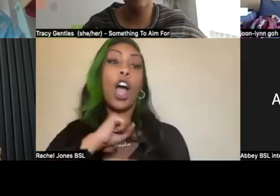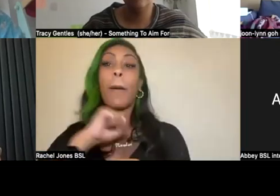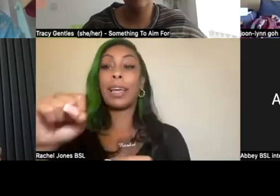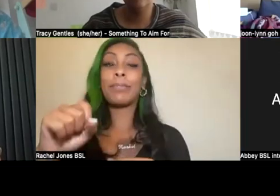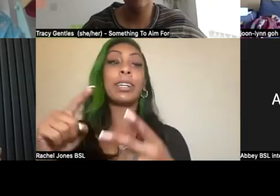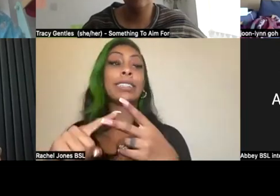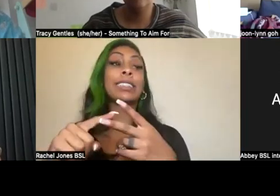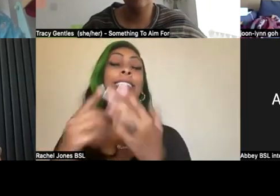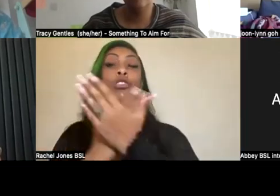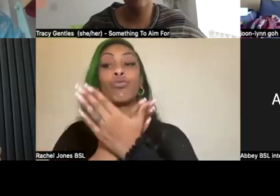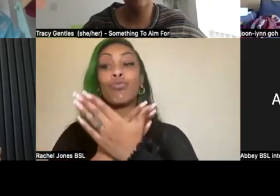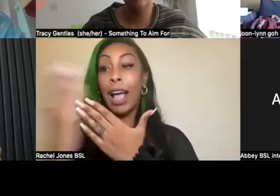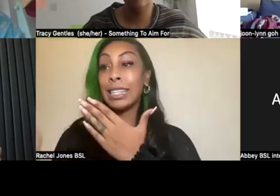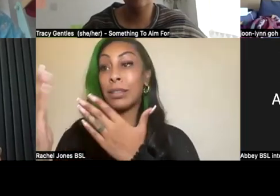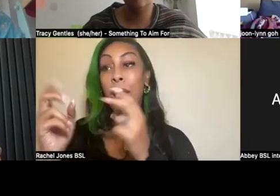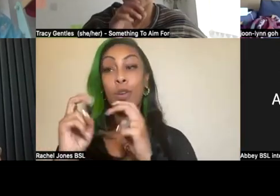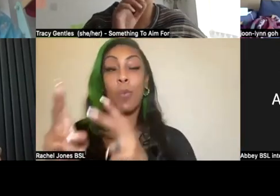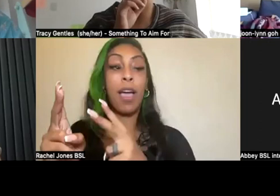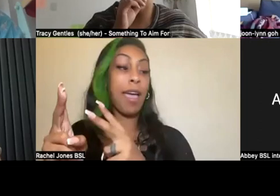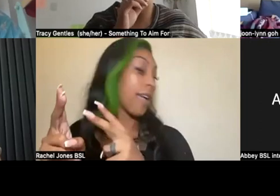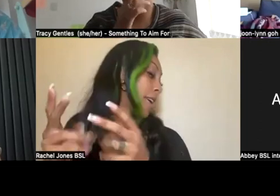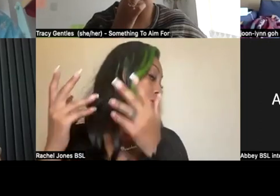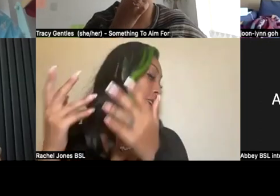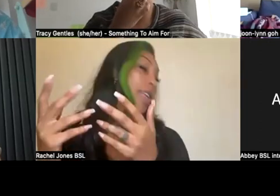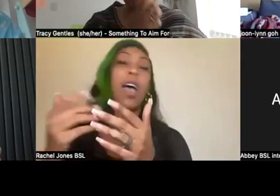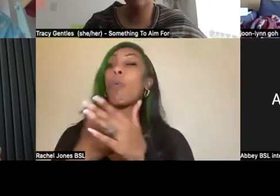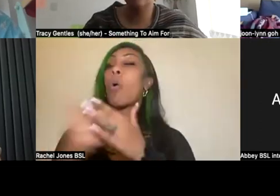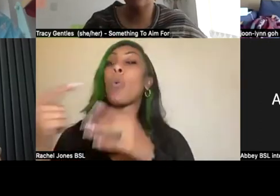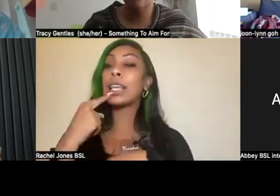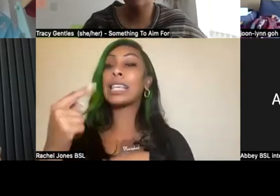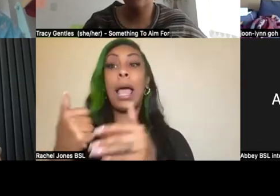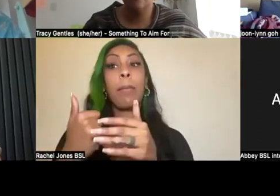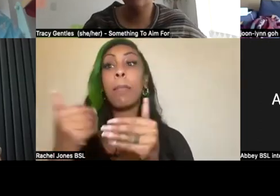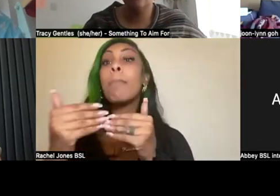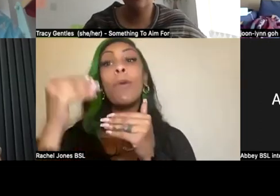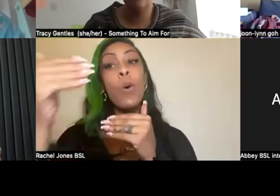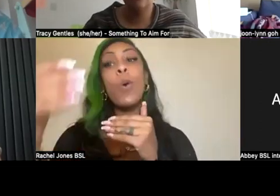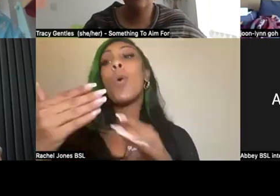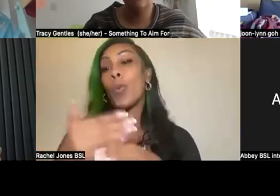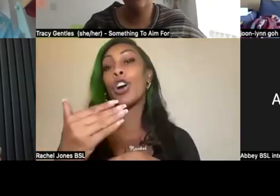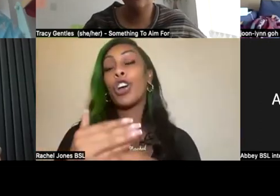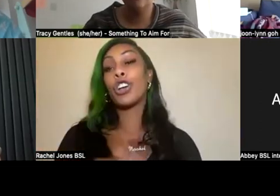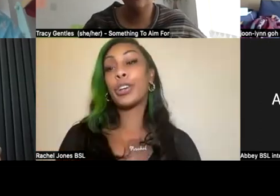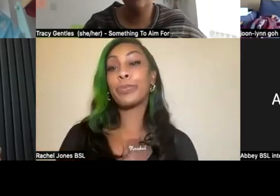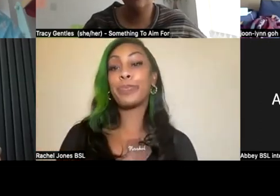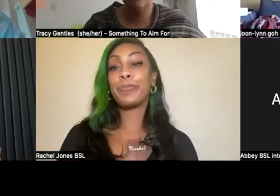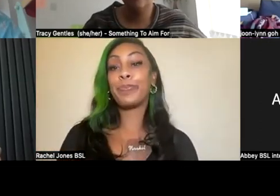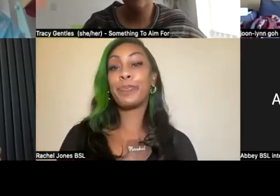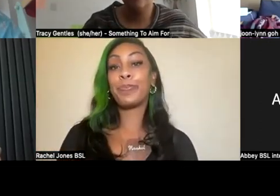transparent way. And I guess on that, I would say there is always more work to do. We can always do more.